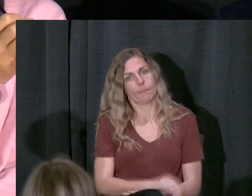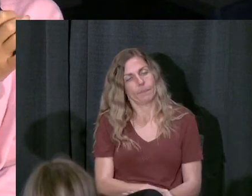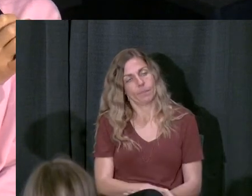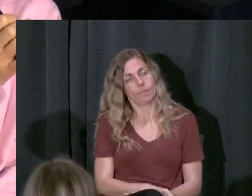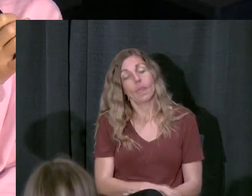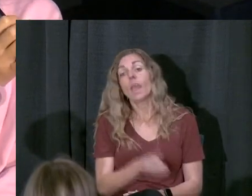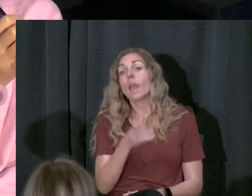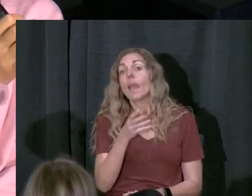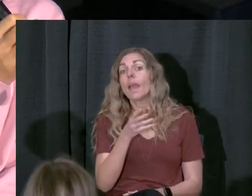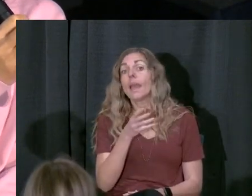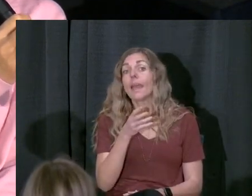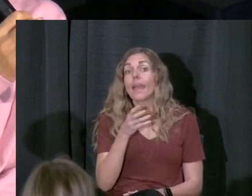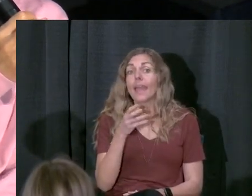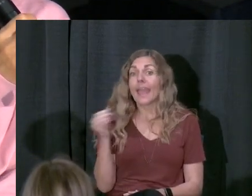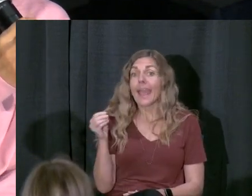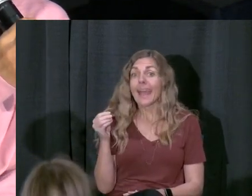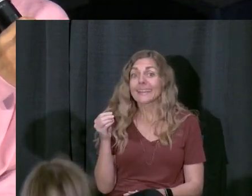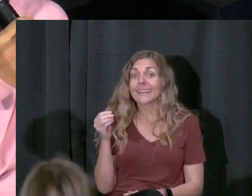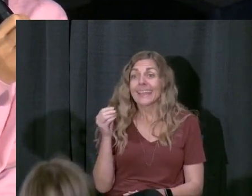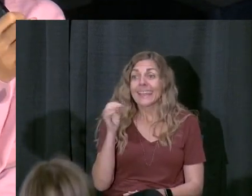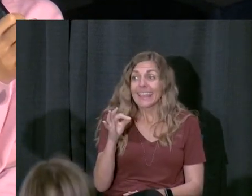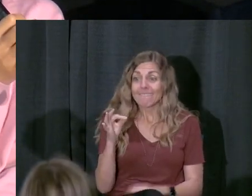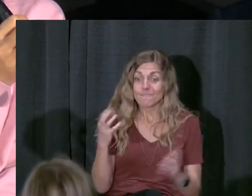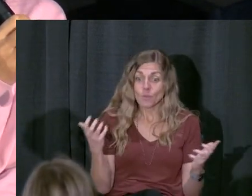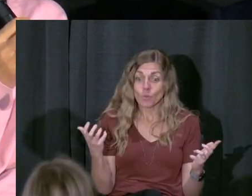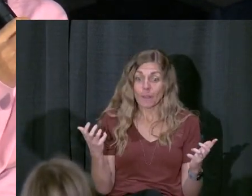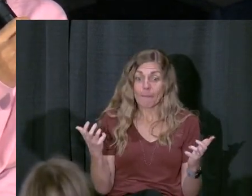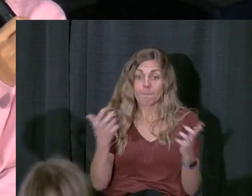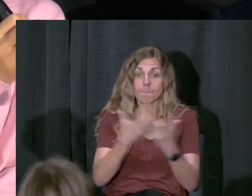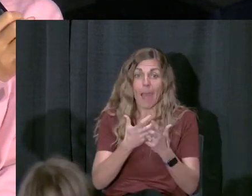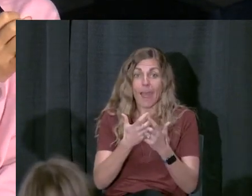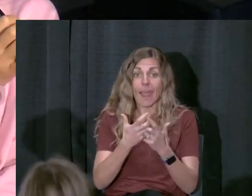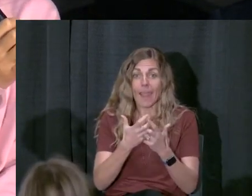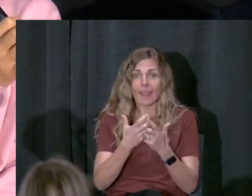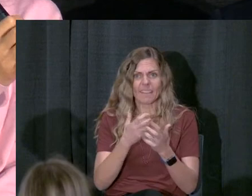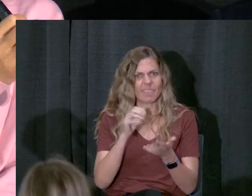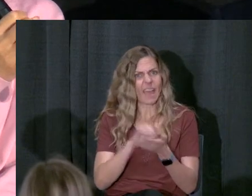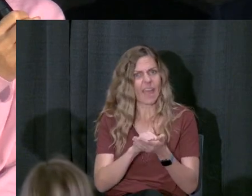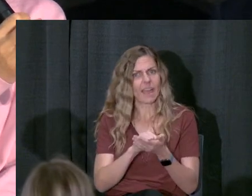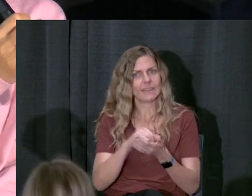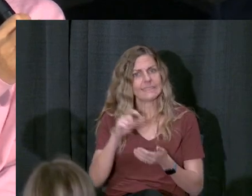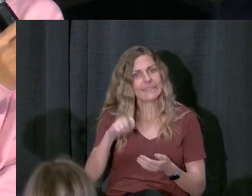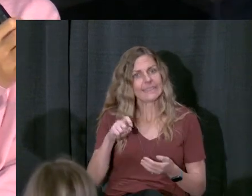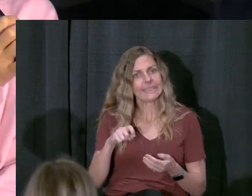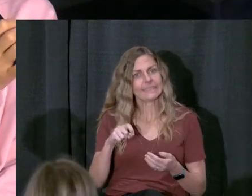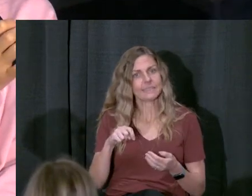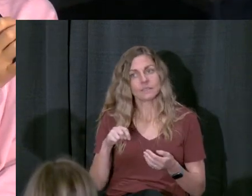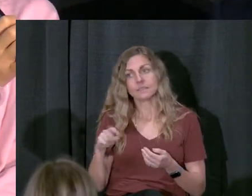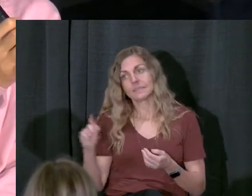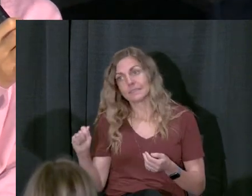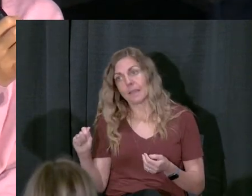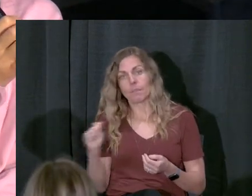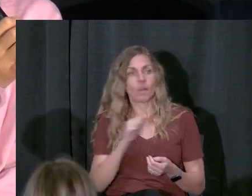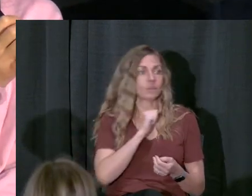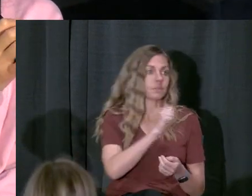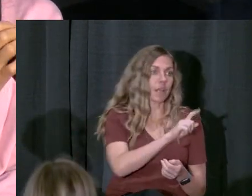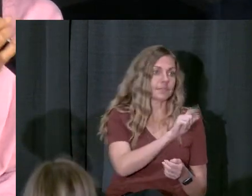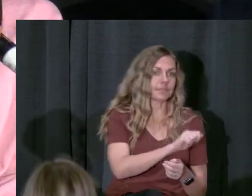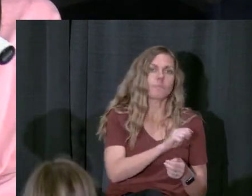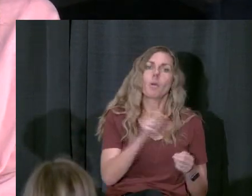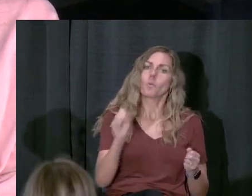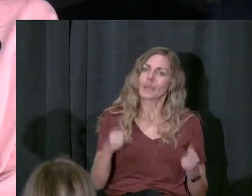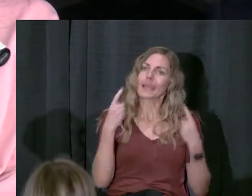And by combining such necessity, we can achieve societal